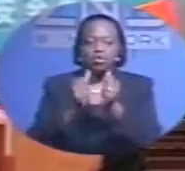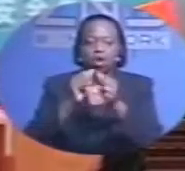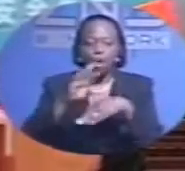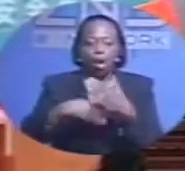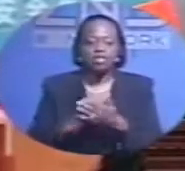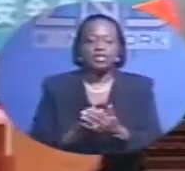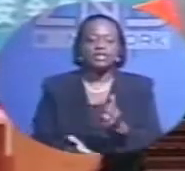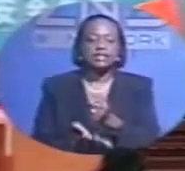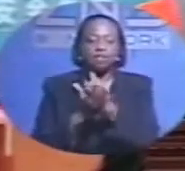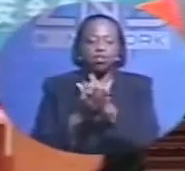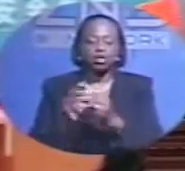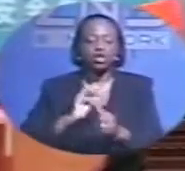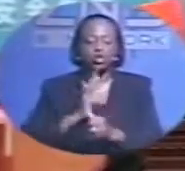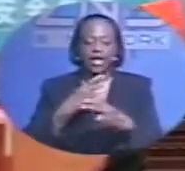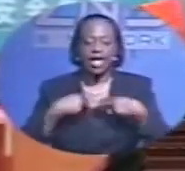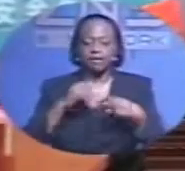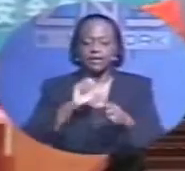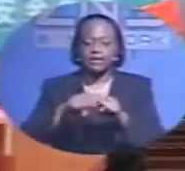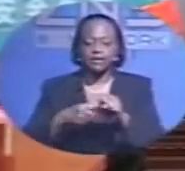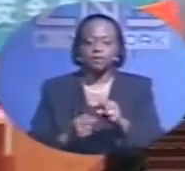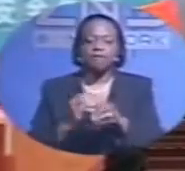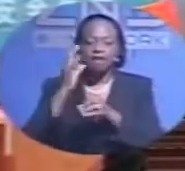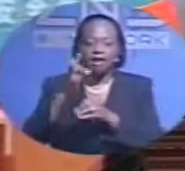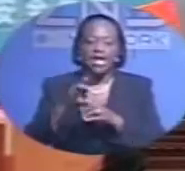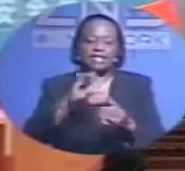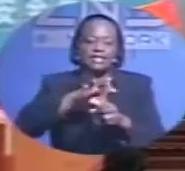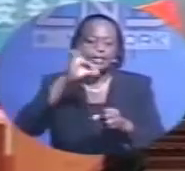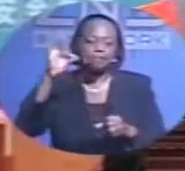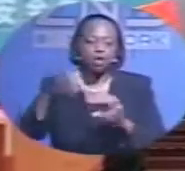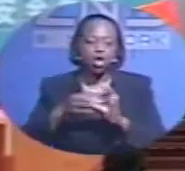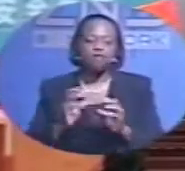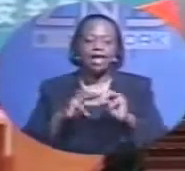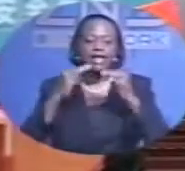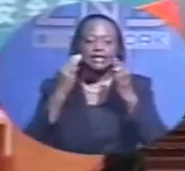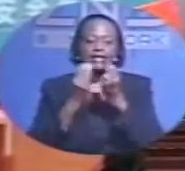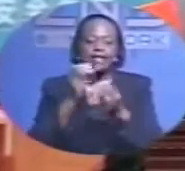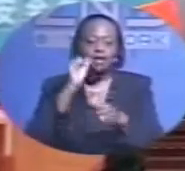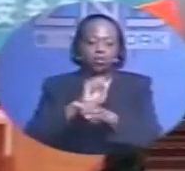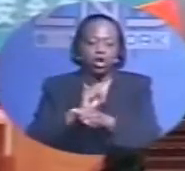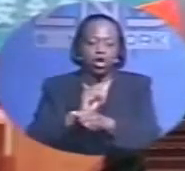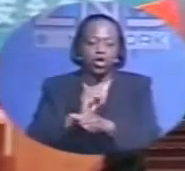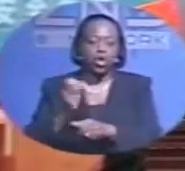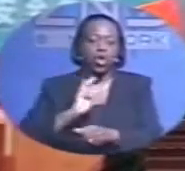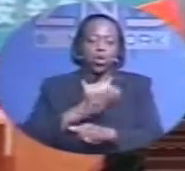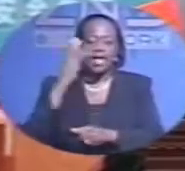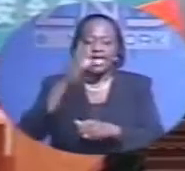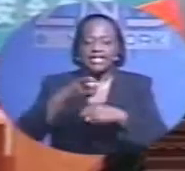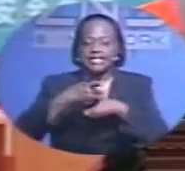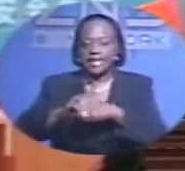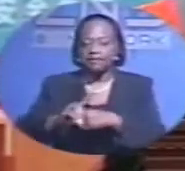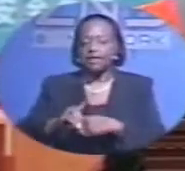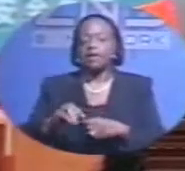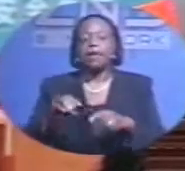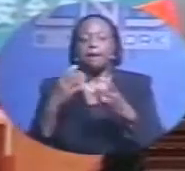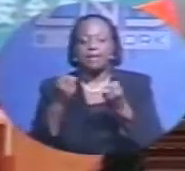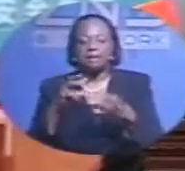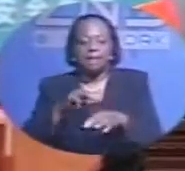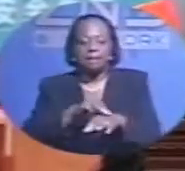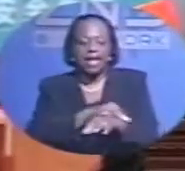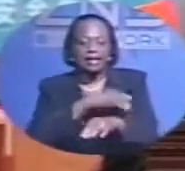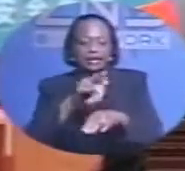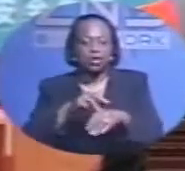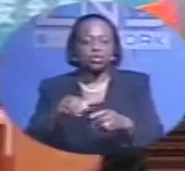far, with the spirit of the teamwork, we can deliver the many milestones along the